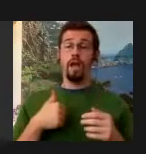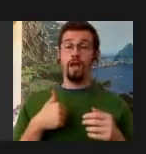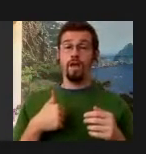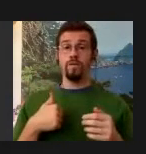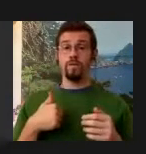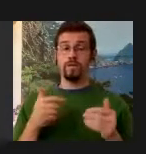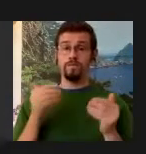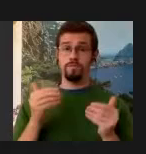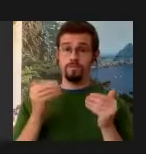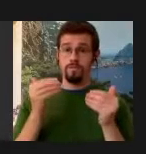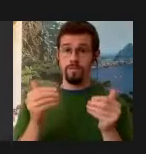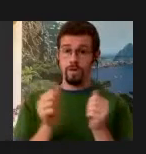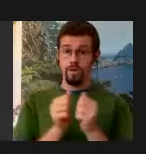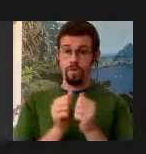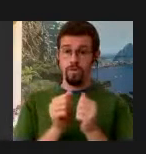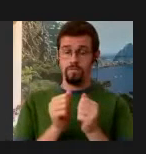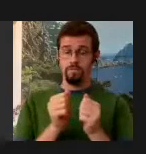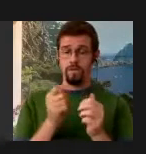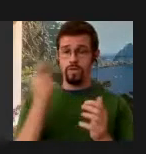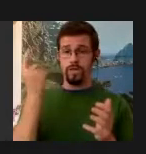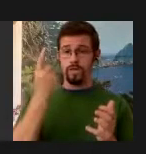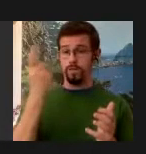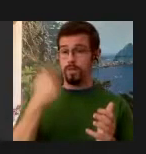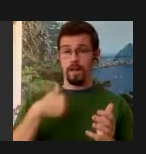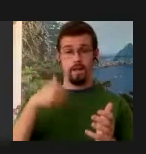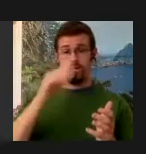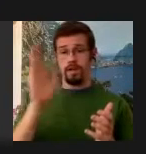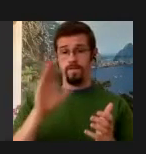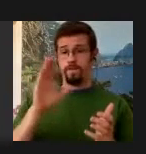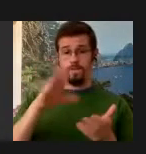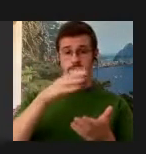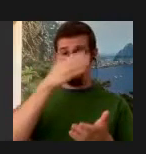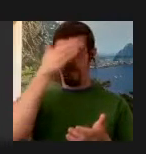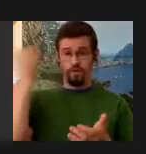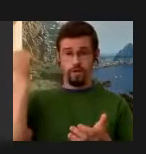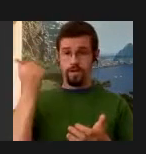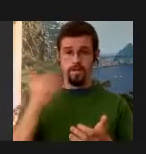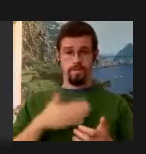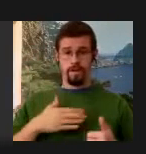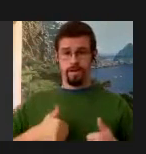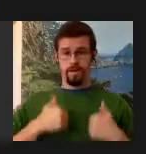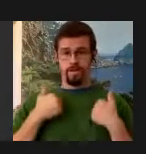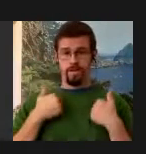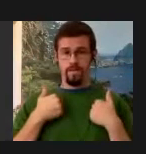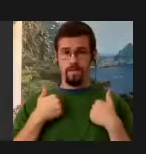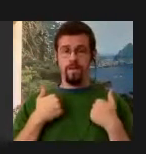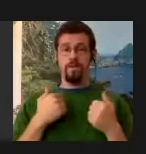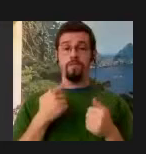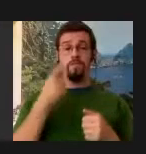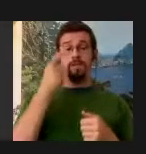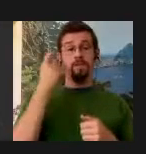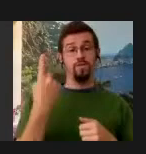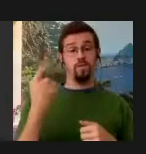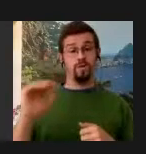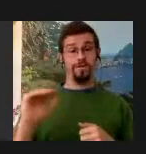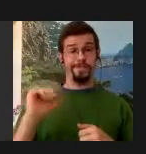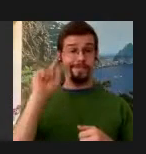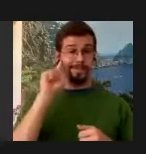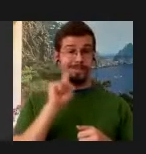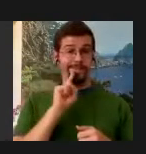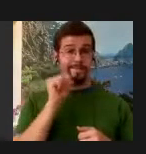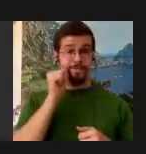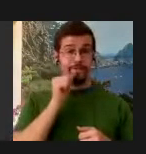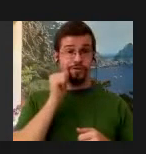I will never forget in my life because there was this child, a deaf girl. And she is